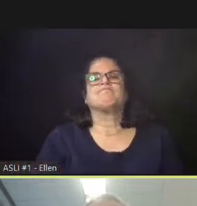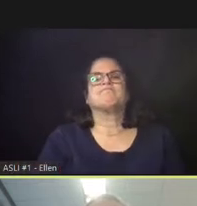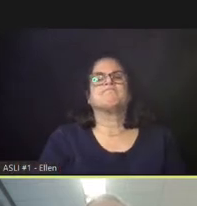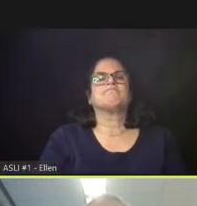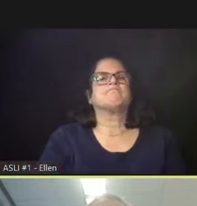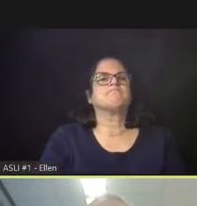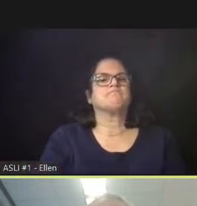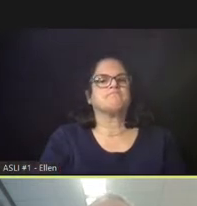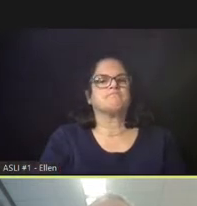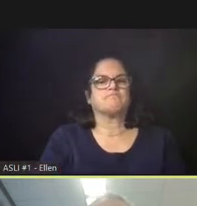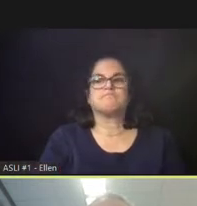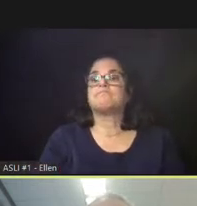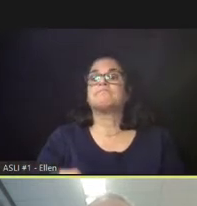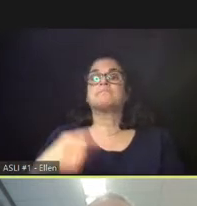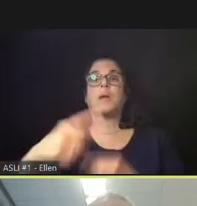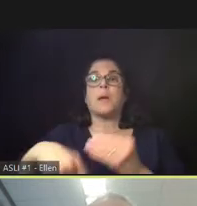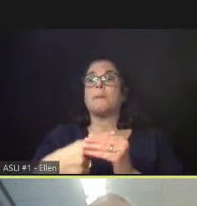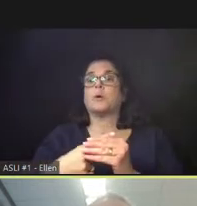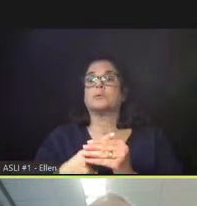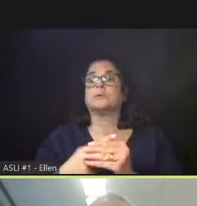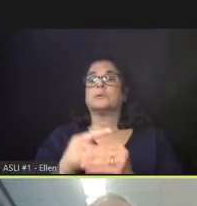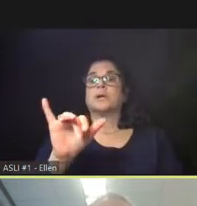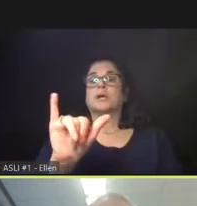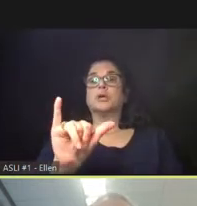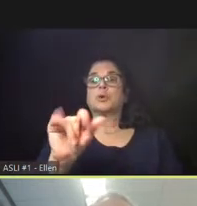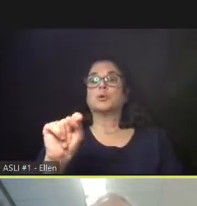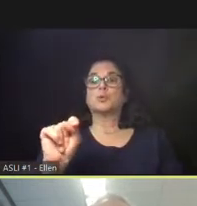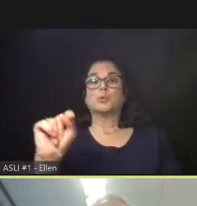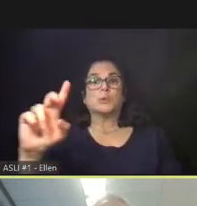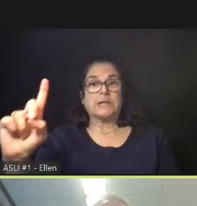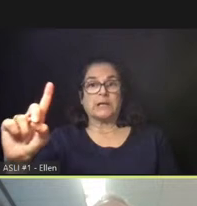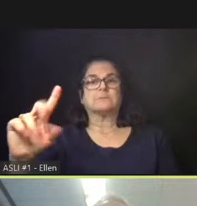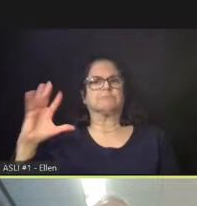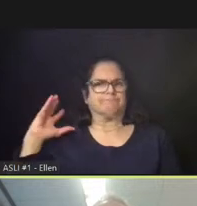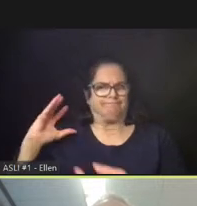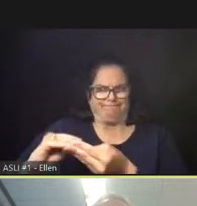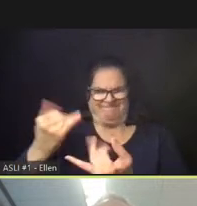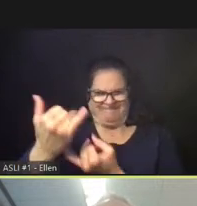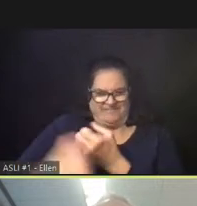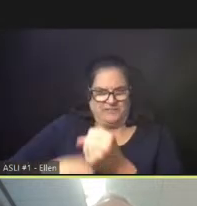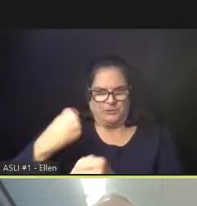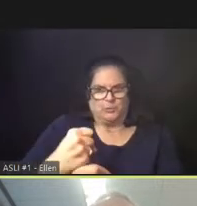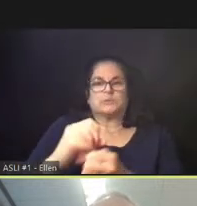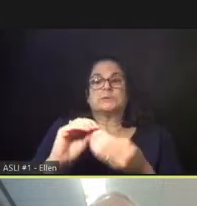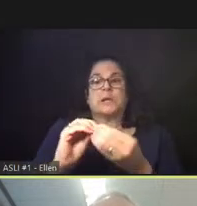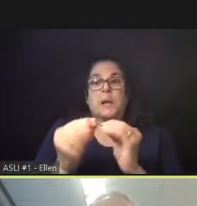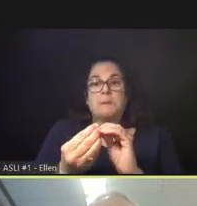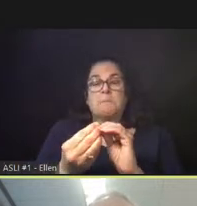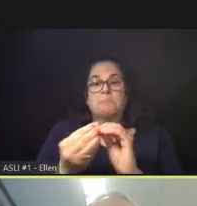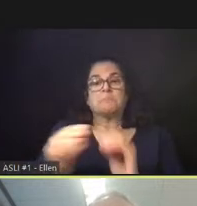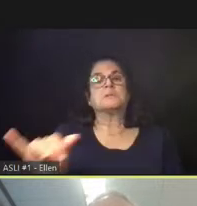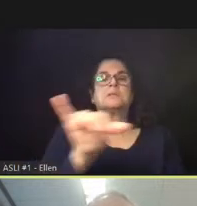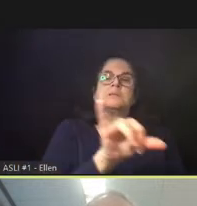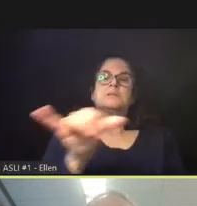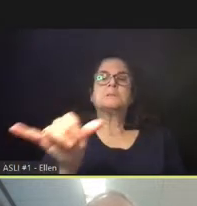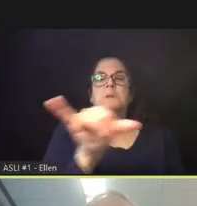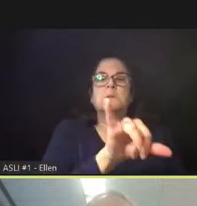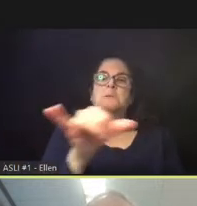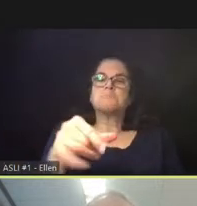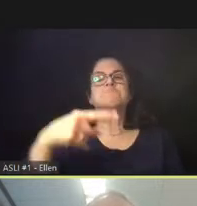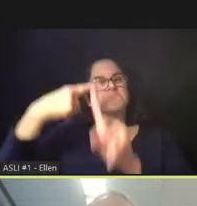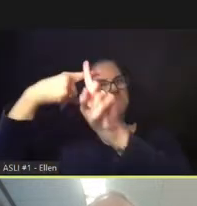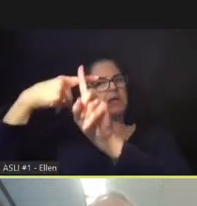With regard to year-to-date numbers, we see year-to-date numbers following a similar type trend where we see